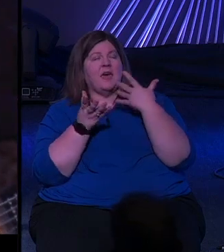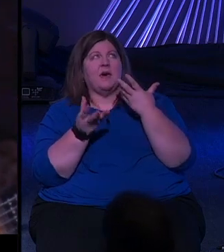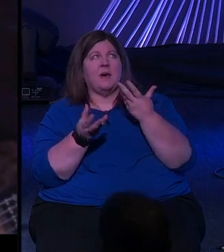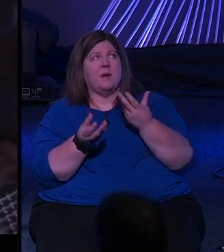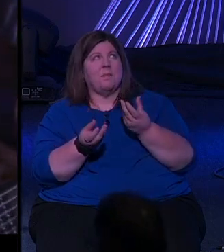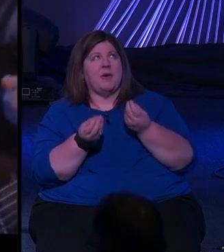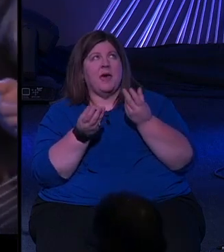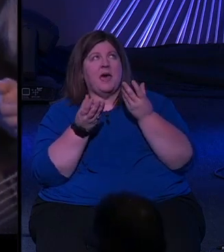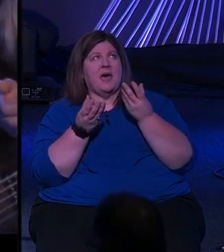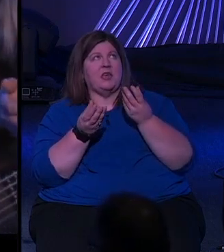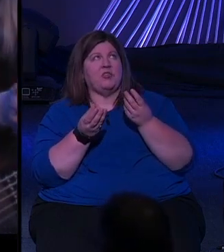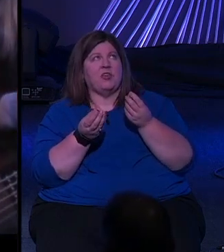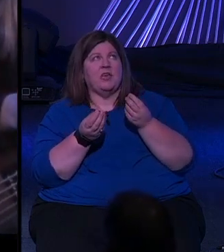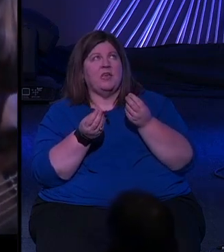thy